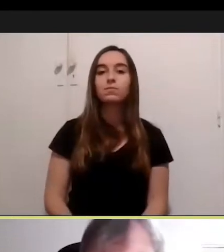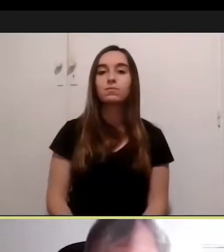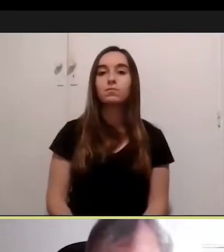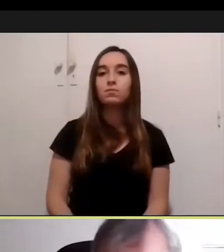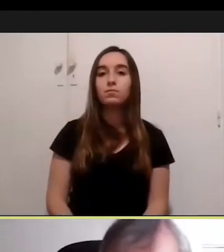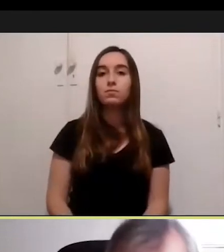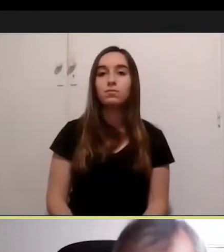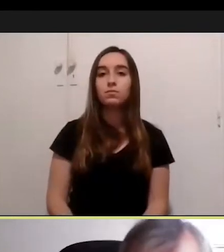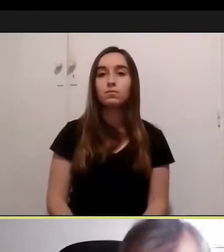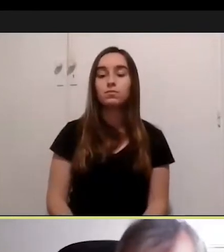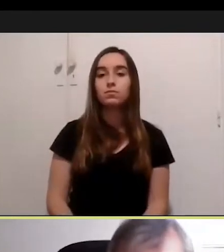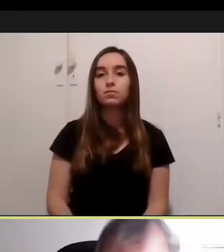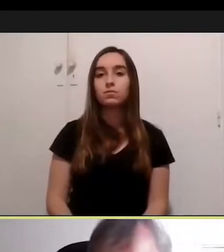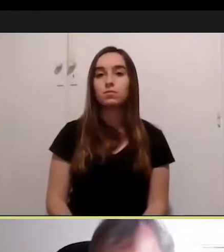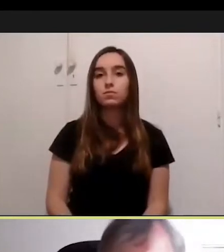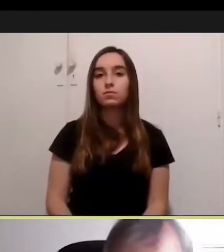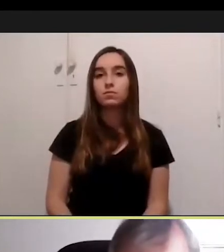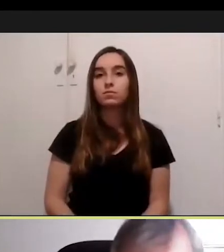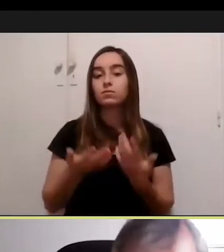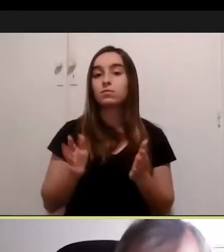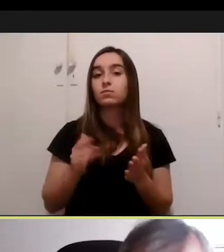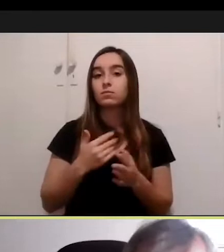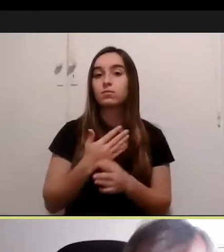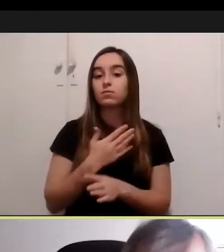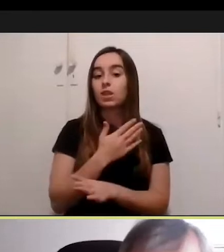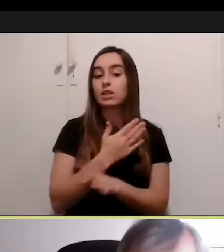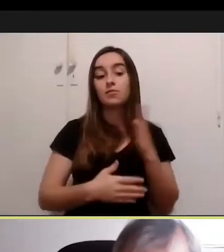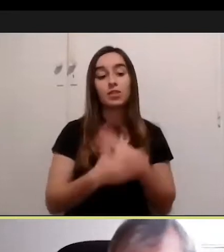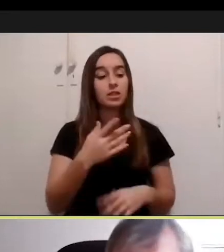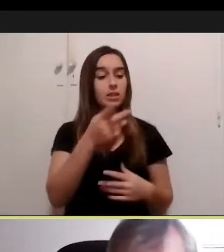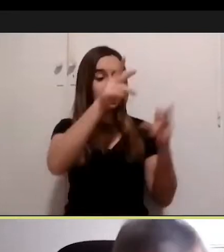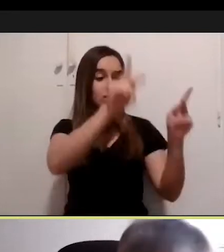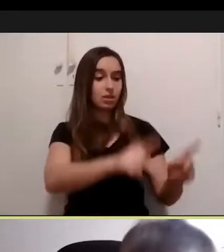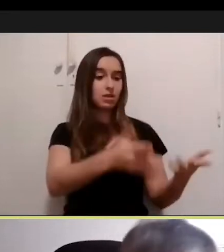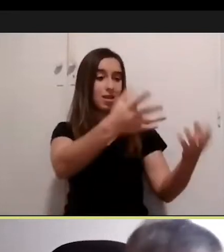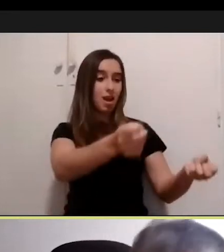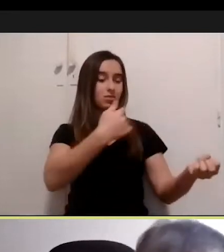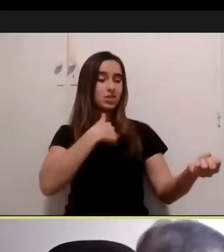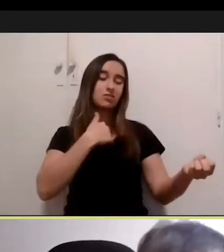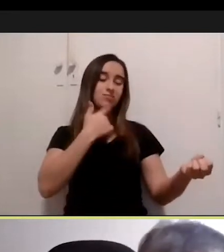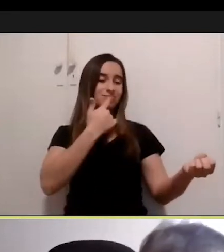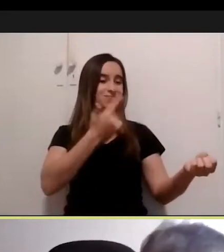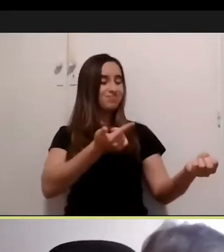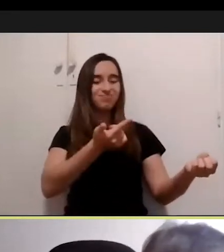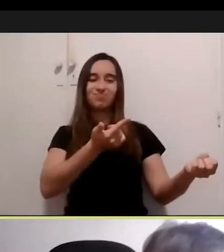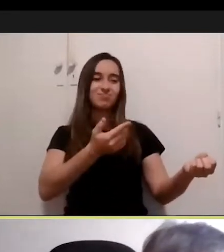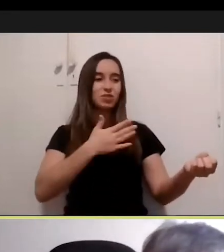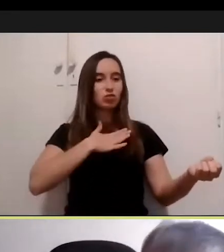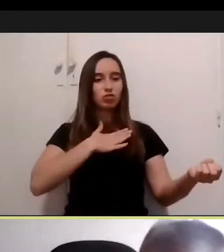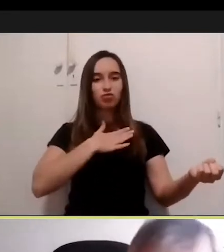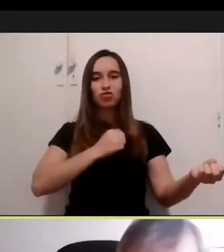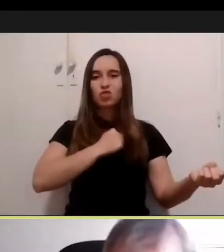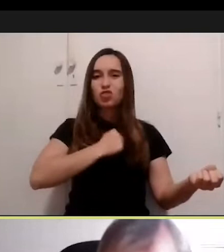through a war? So you feel, quote, sorry for them. Or were they born with a disability? What about